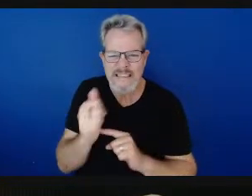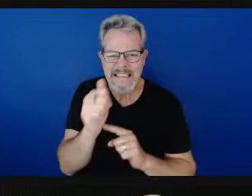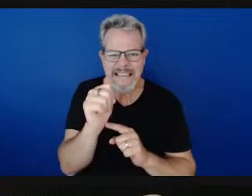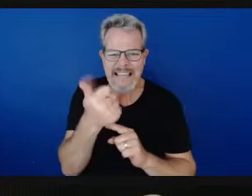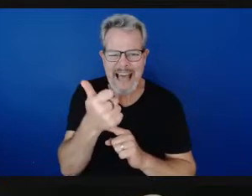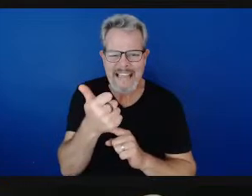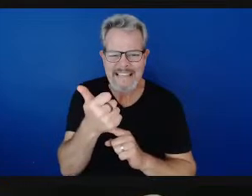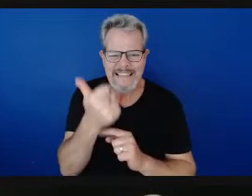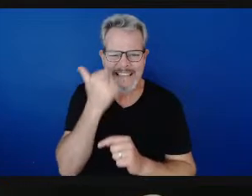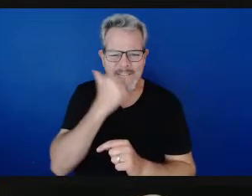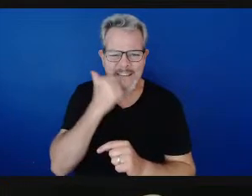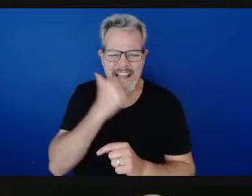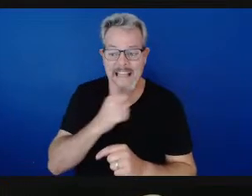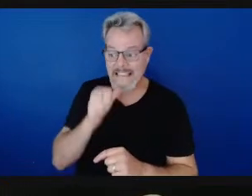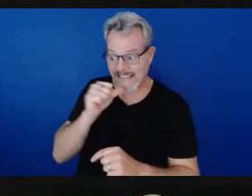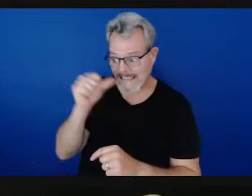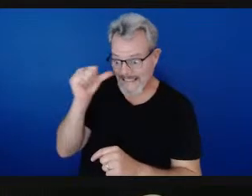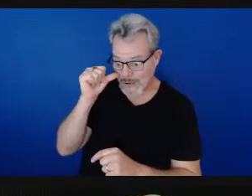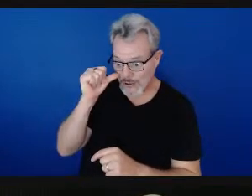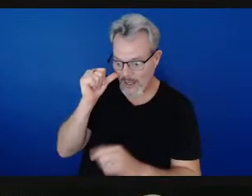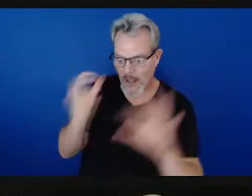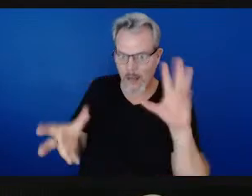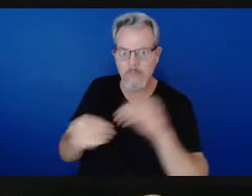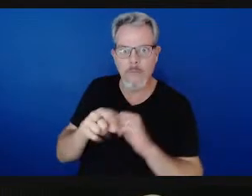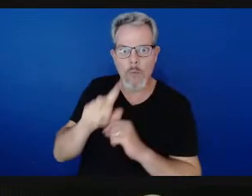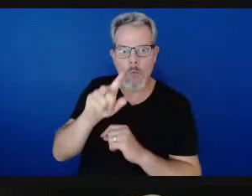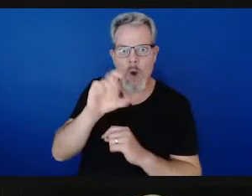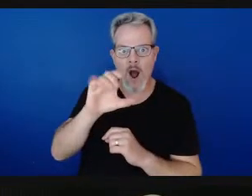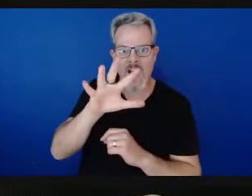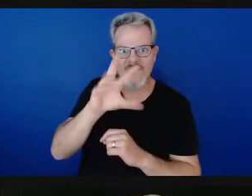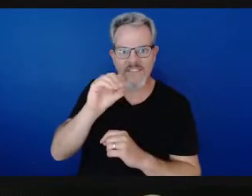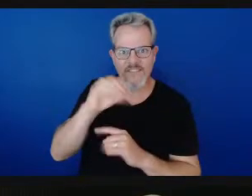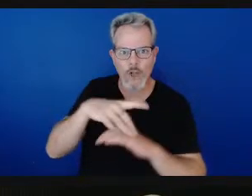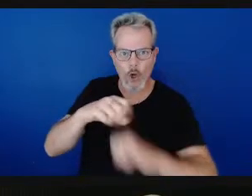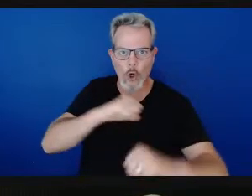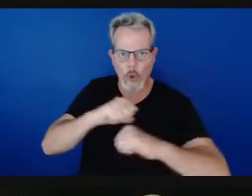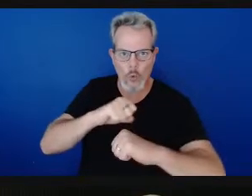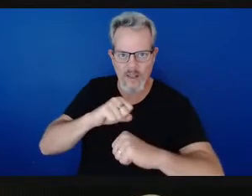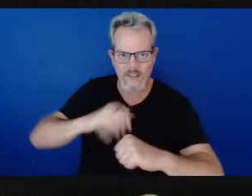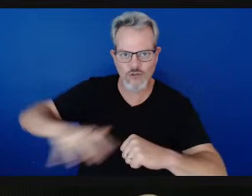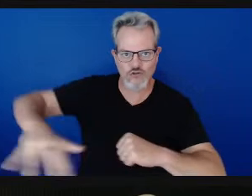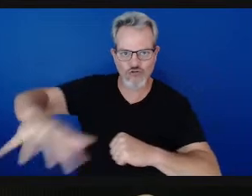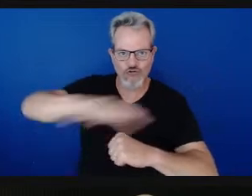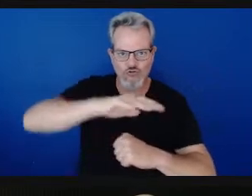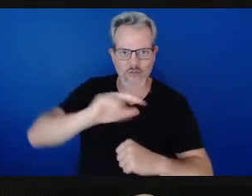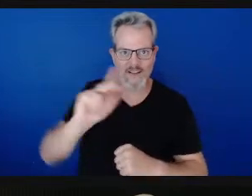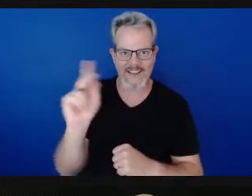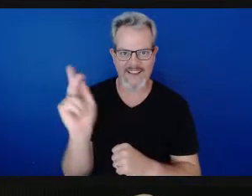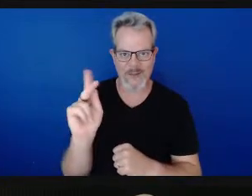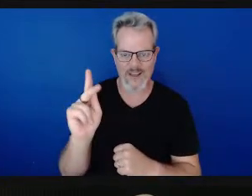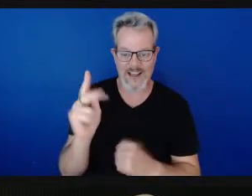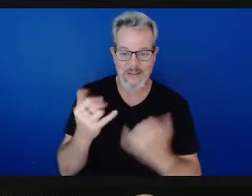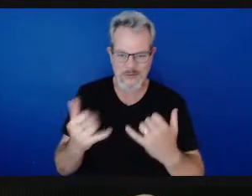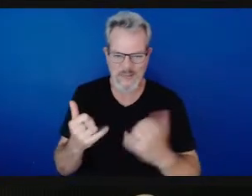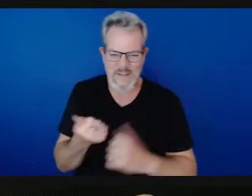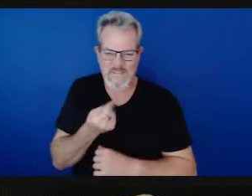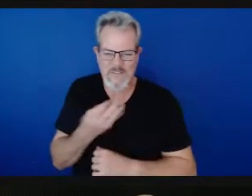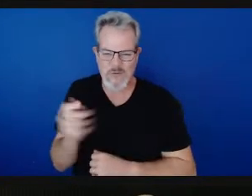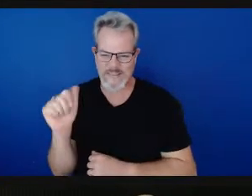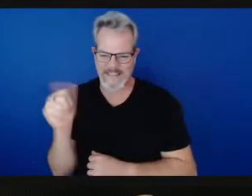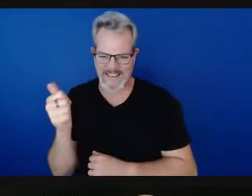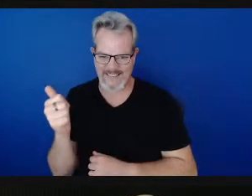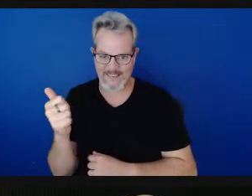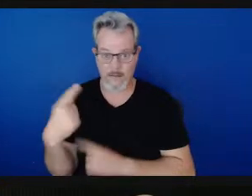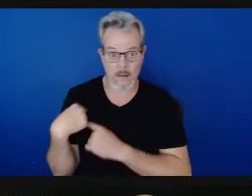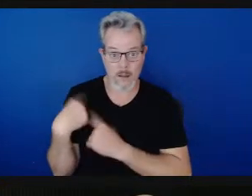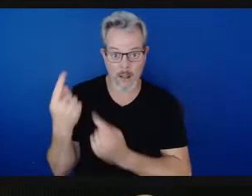from what yesterday was close to 150 across all of Kilauea. And there is lava depth for the last month showing this